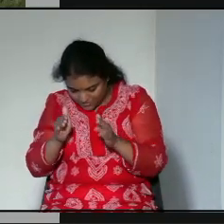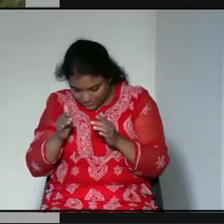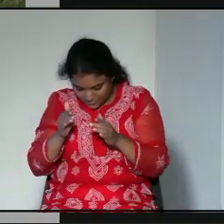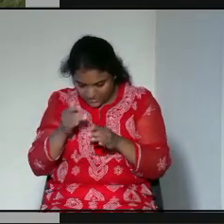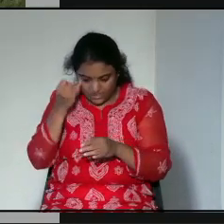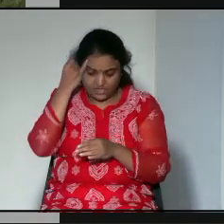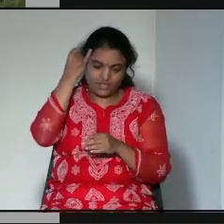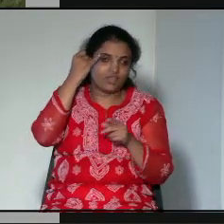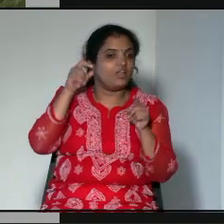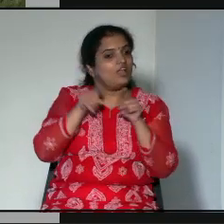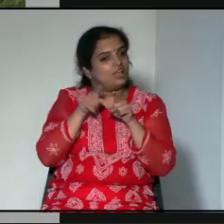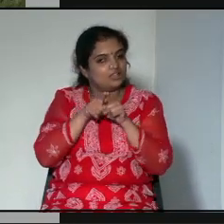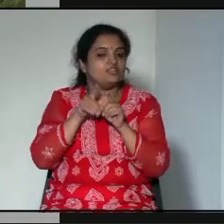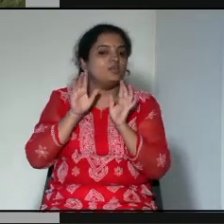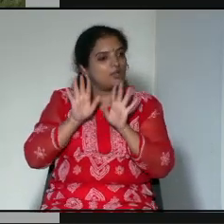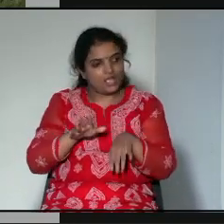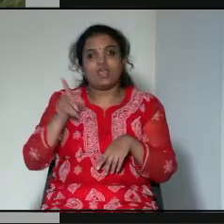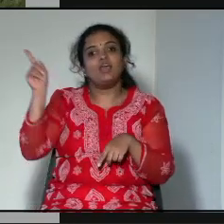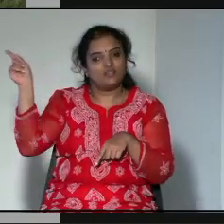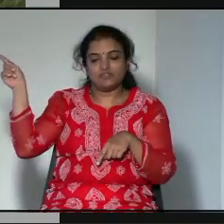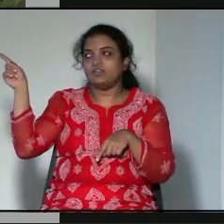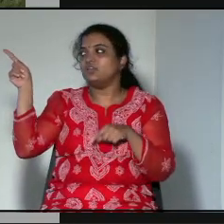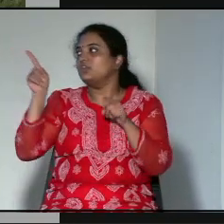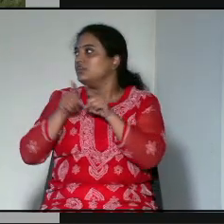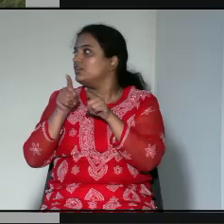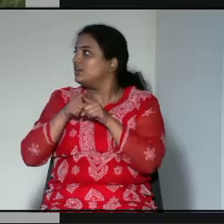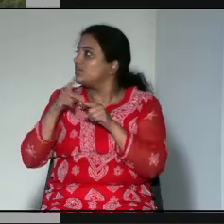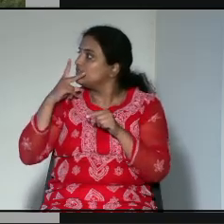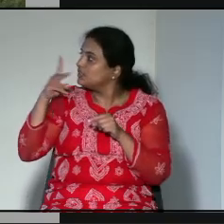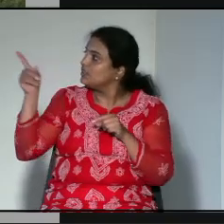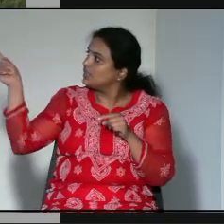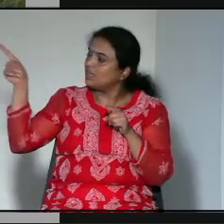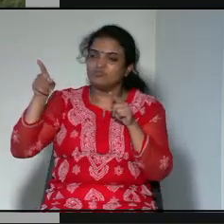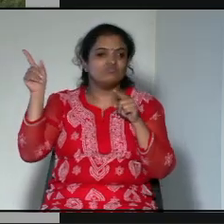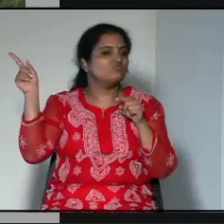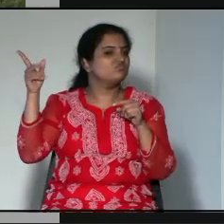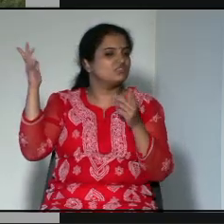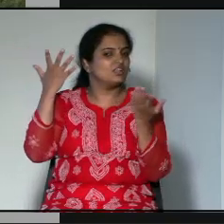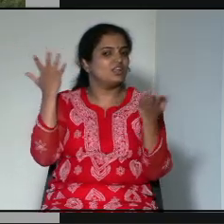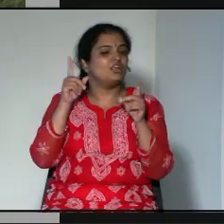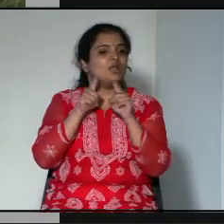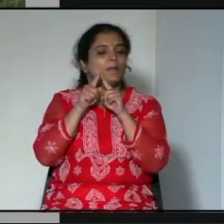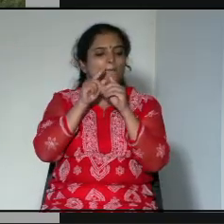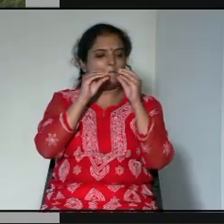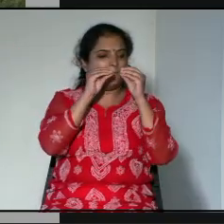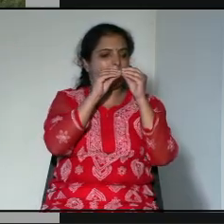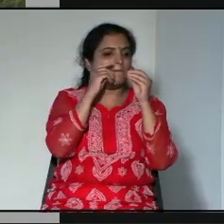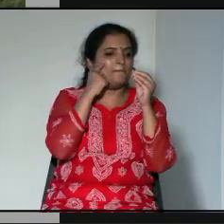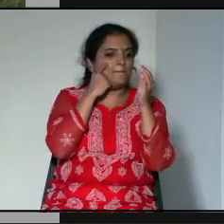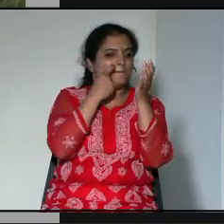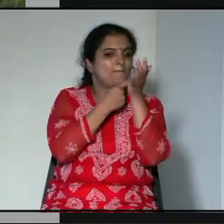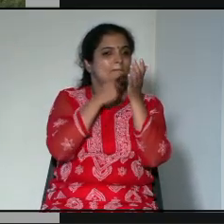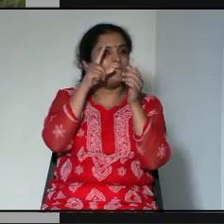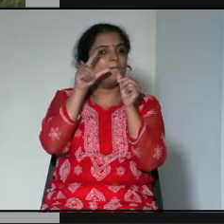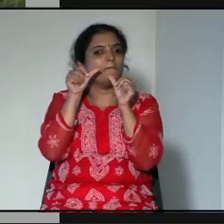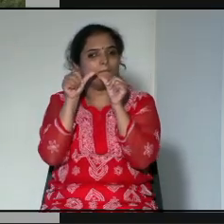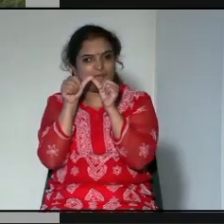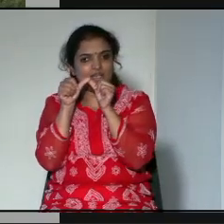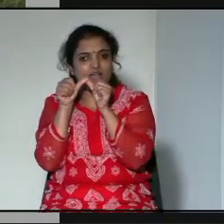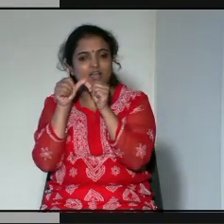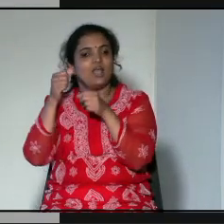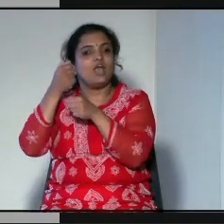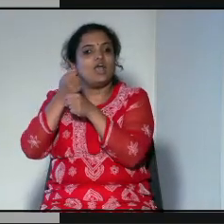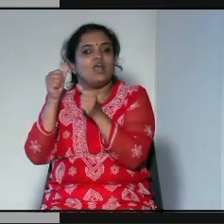see here the portrait in the Birla Academy lawns, and of the young revolutionary poet, Bengali poet